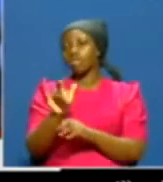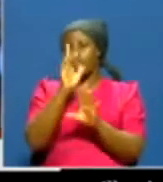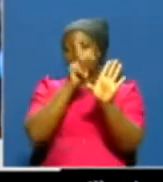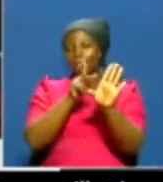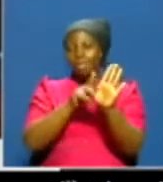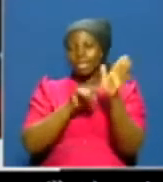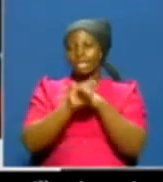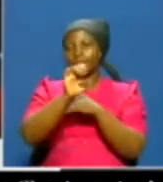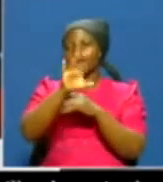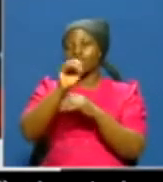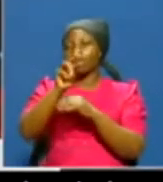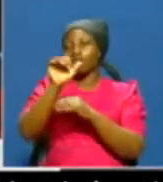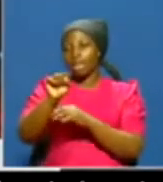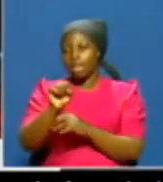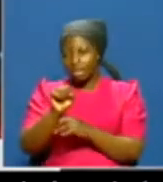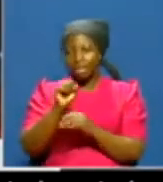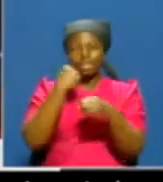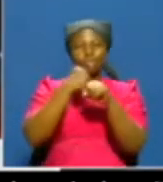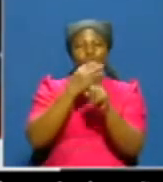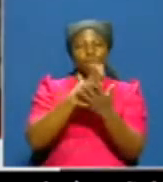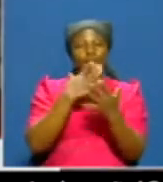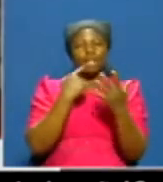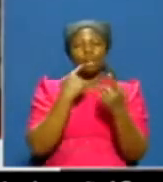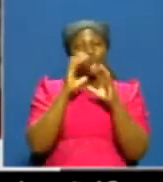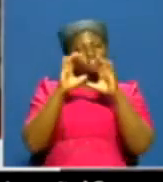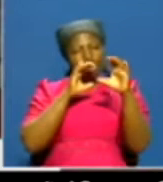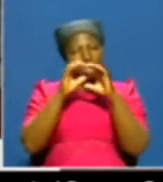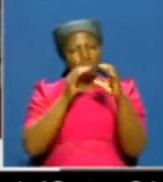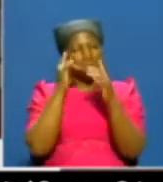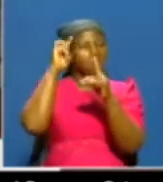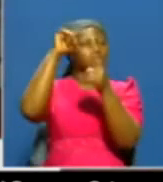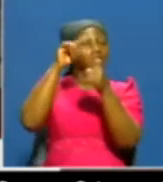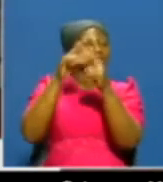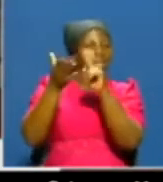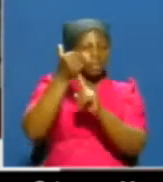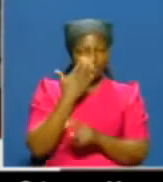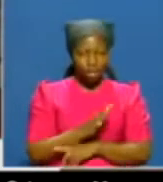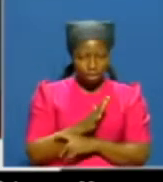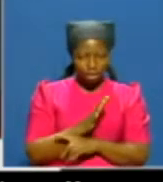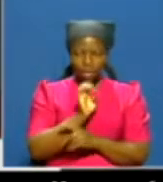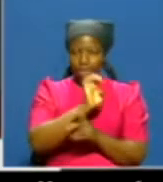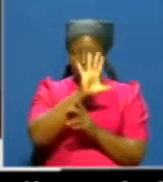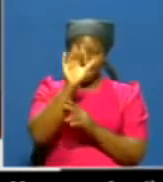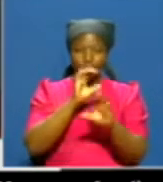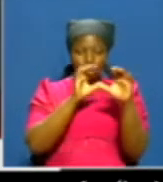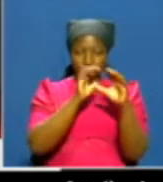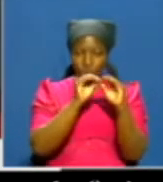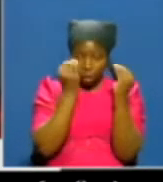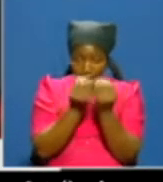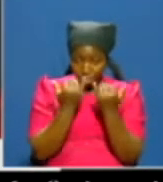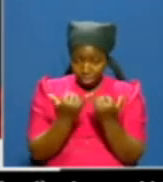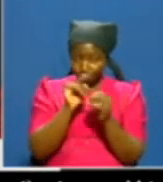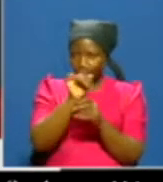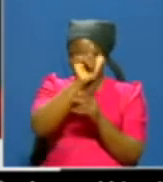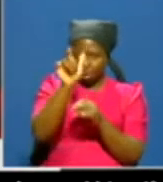ECOR and ensure that telecommunications objectives are realized. The East African Communications Organization is a regional